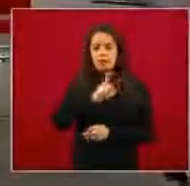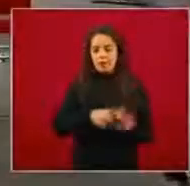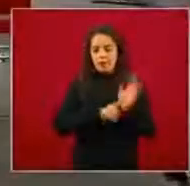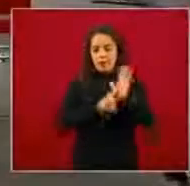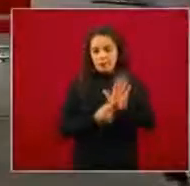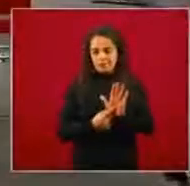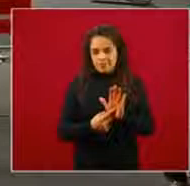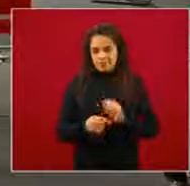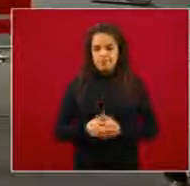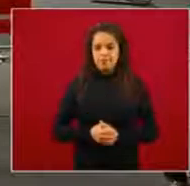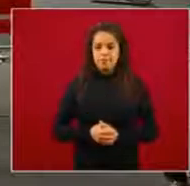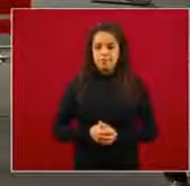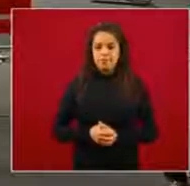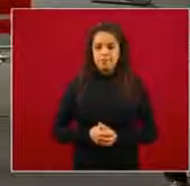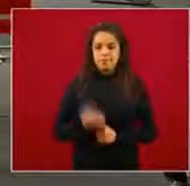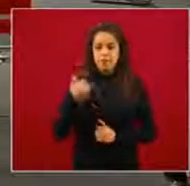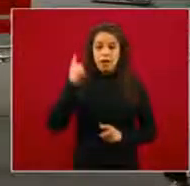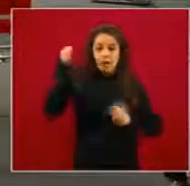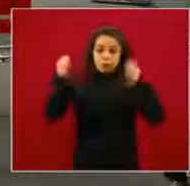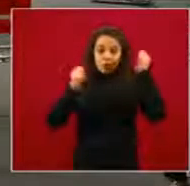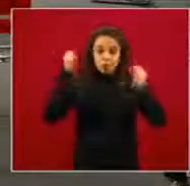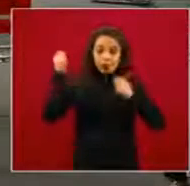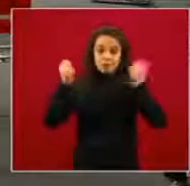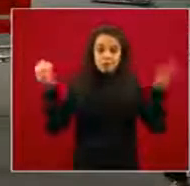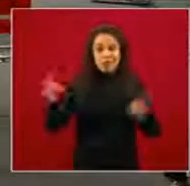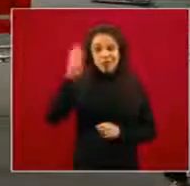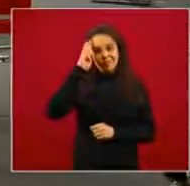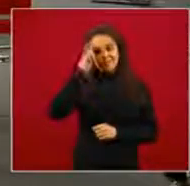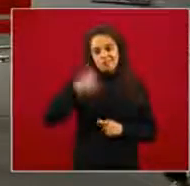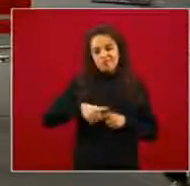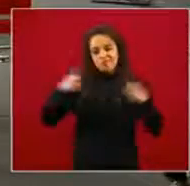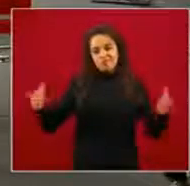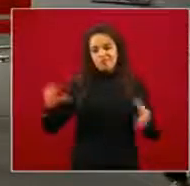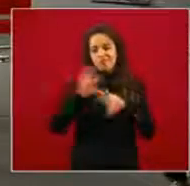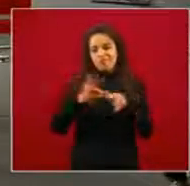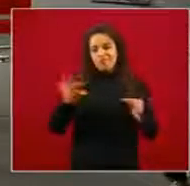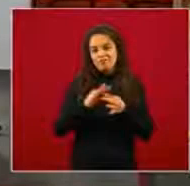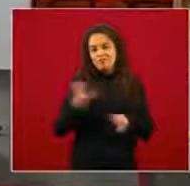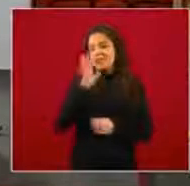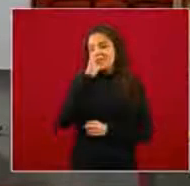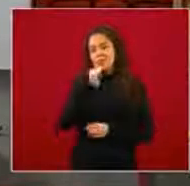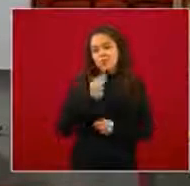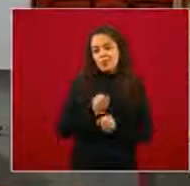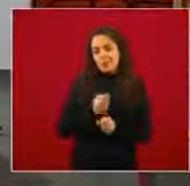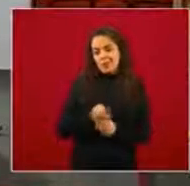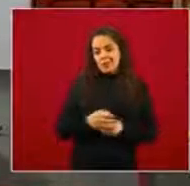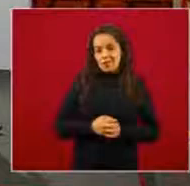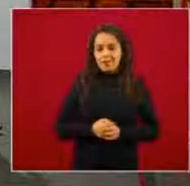happened massively. So maybe tomorrow we can present a report. And about tourism, I will explain it